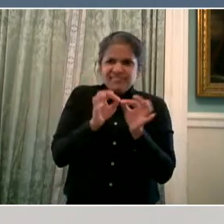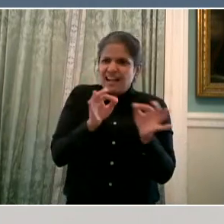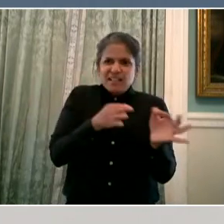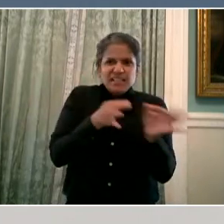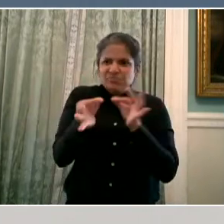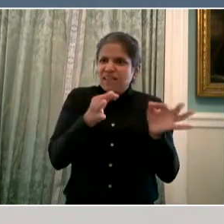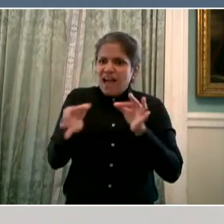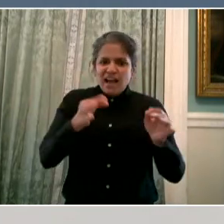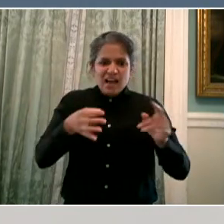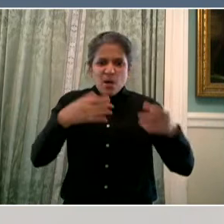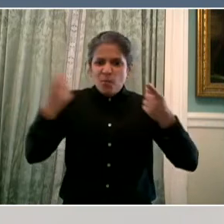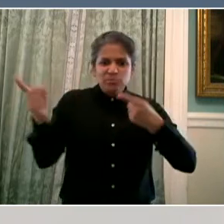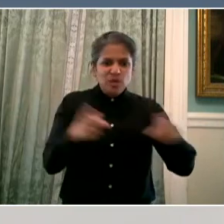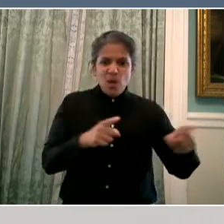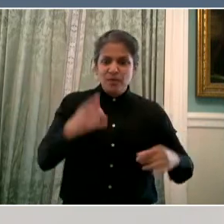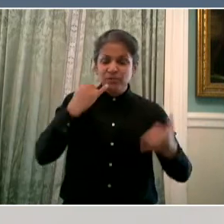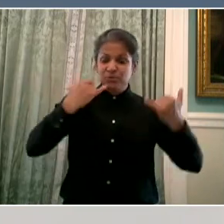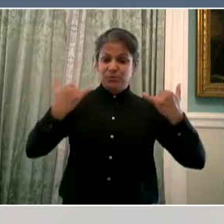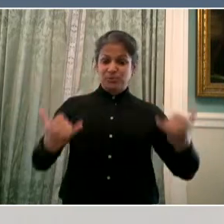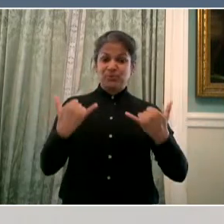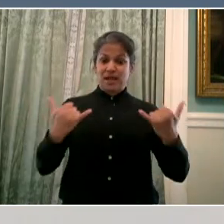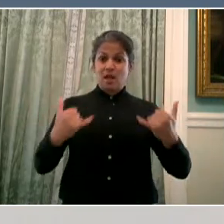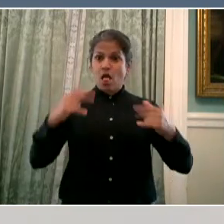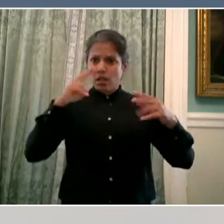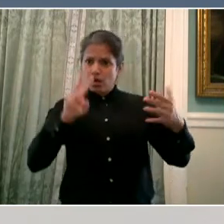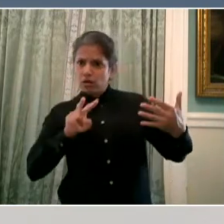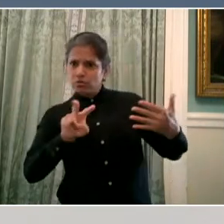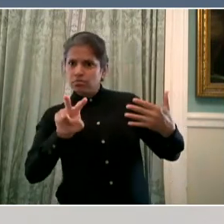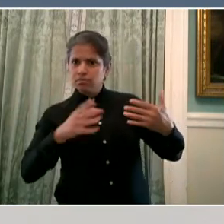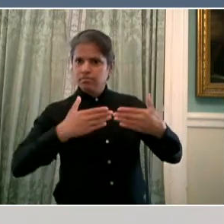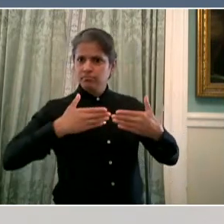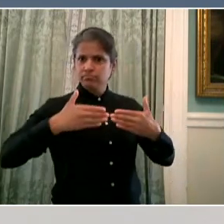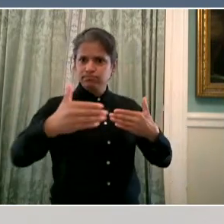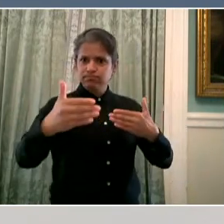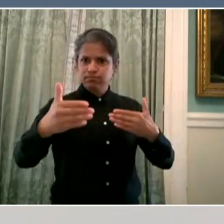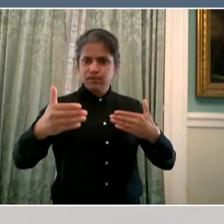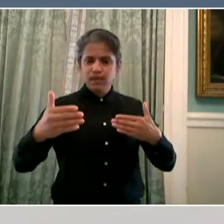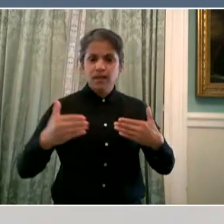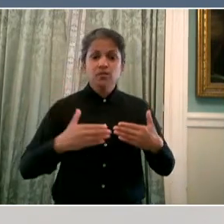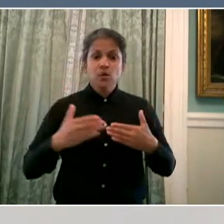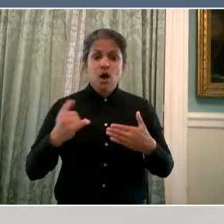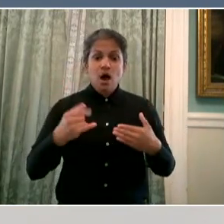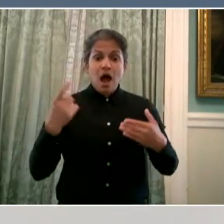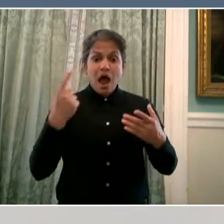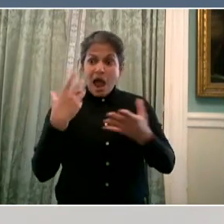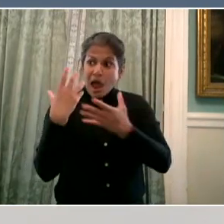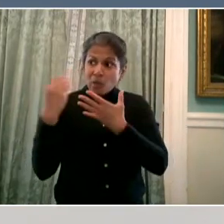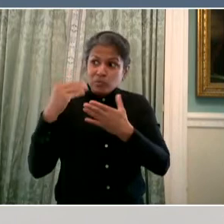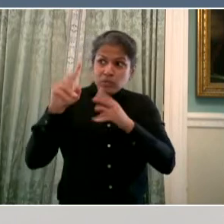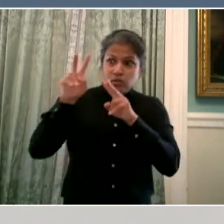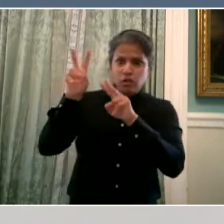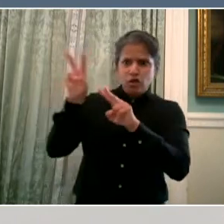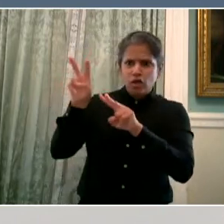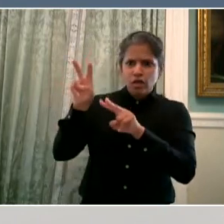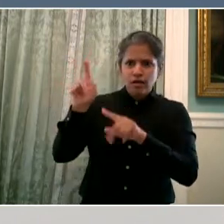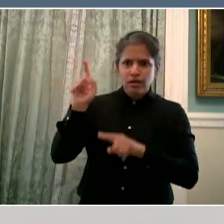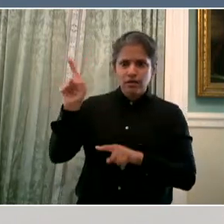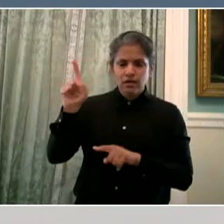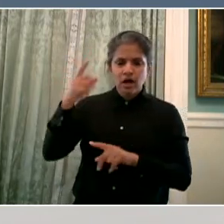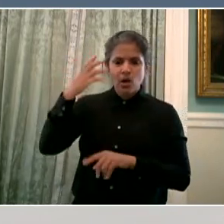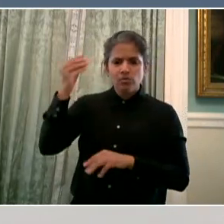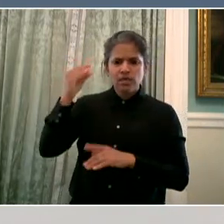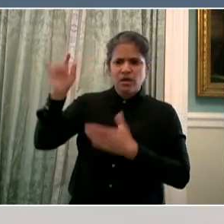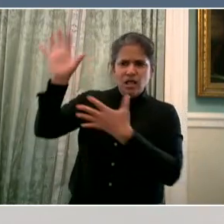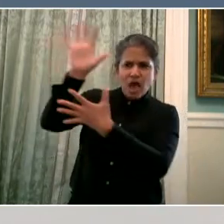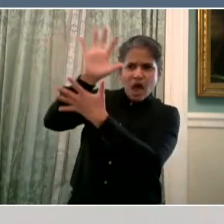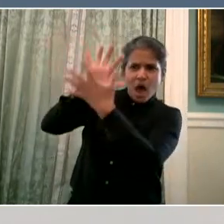over the weekend. As we look outside, as you can see, the skies are clearing. This is good news. The morning air quality index was in the